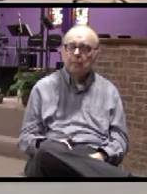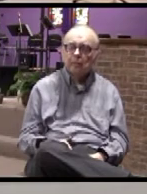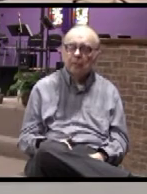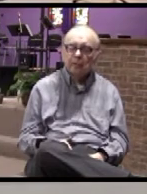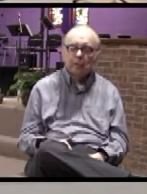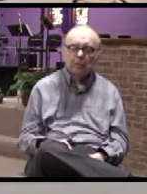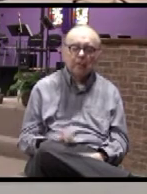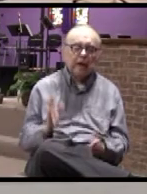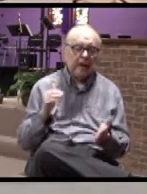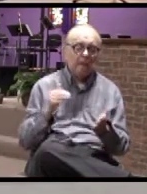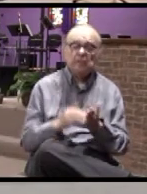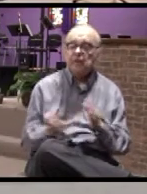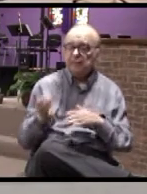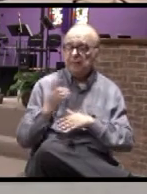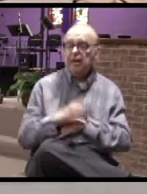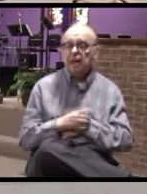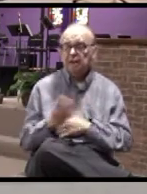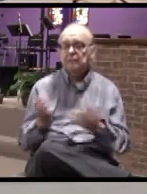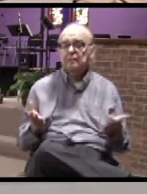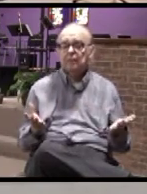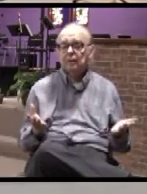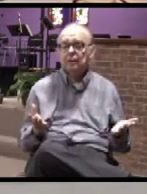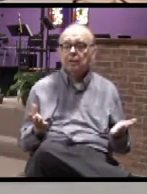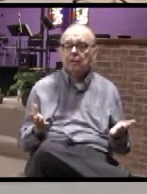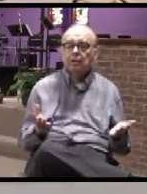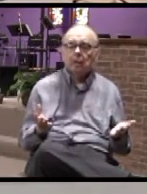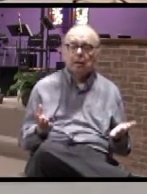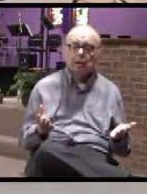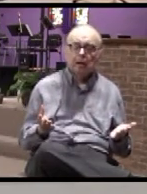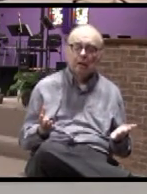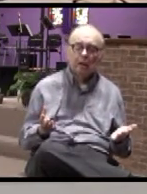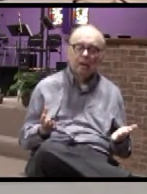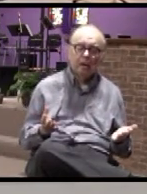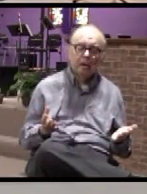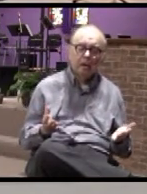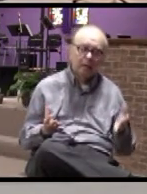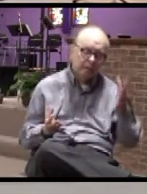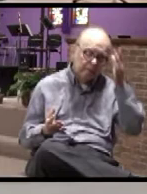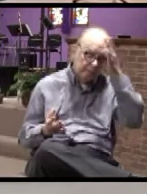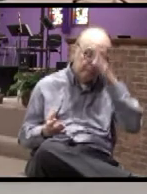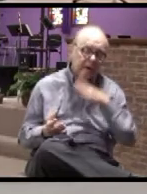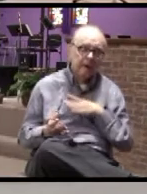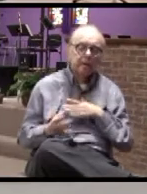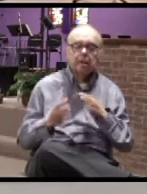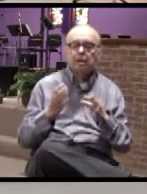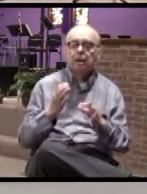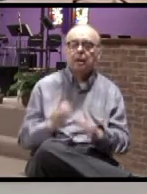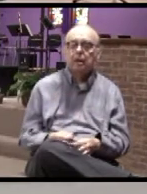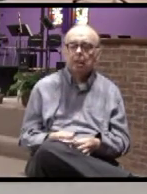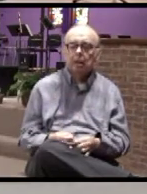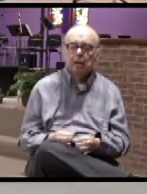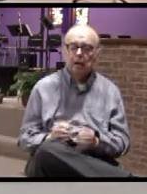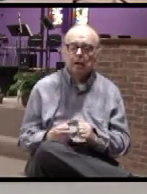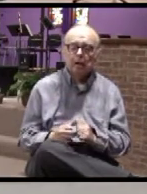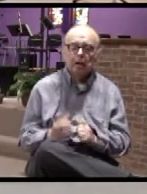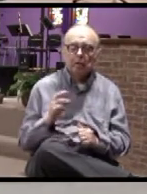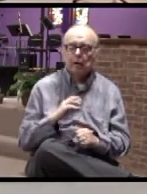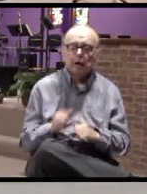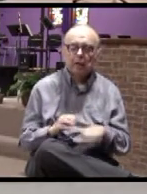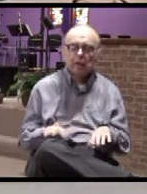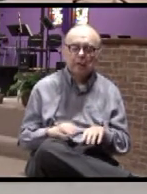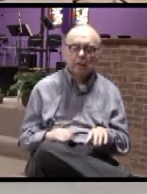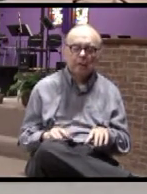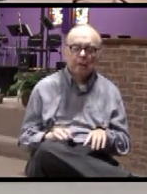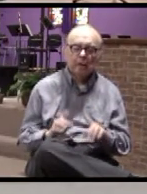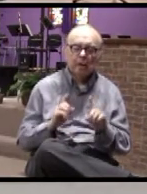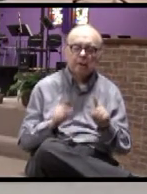It's the middle of the day, and he decides, well, I wonder how the battle's doing. I need to go up to